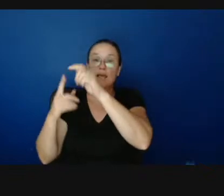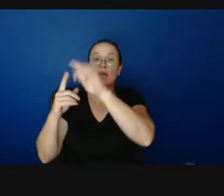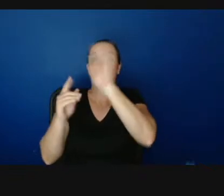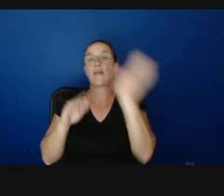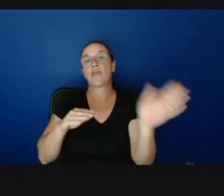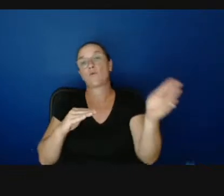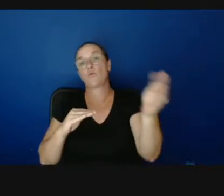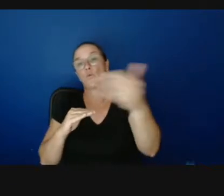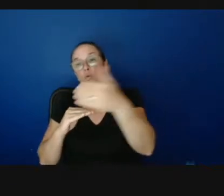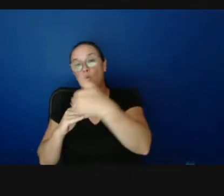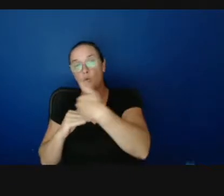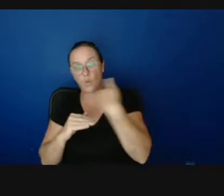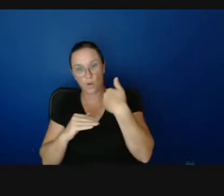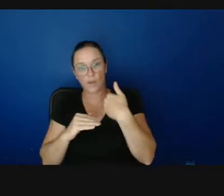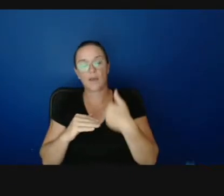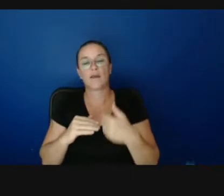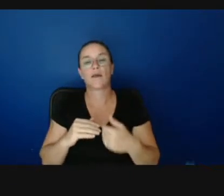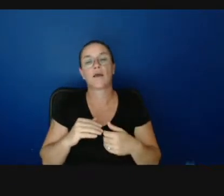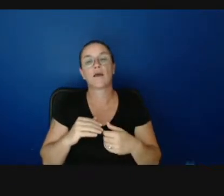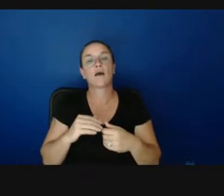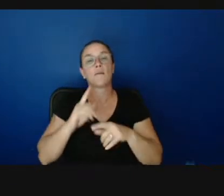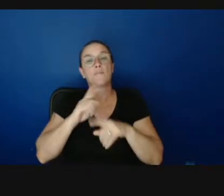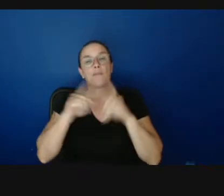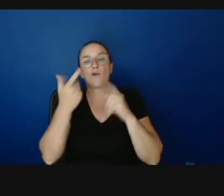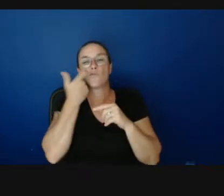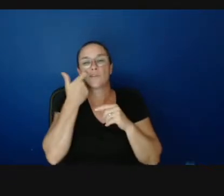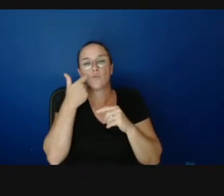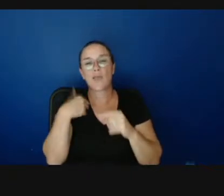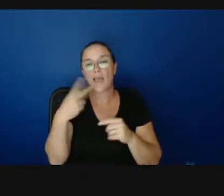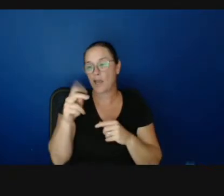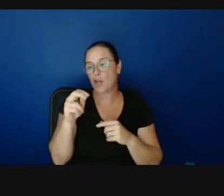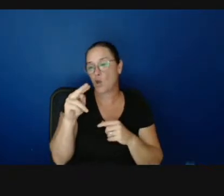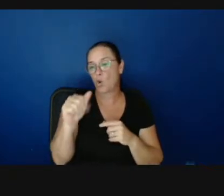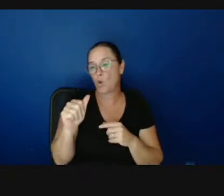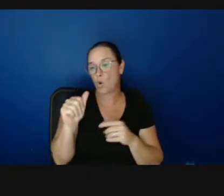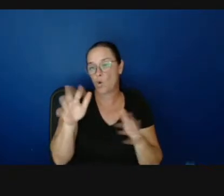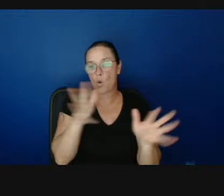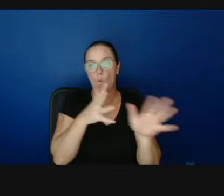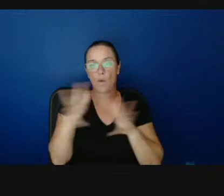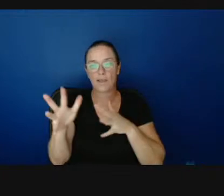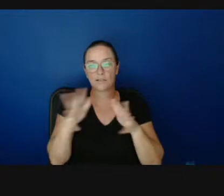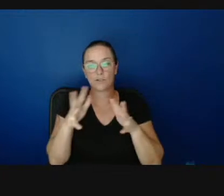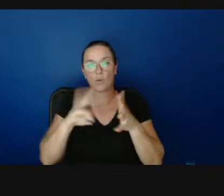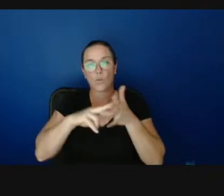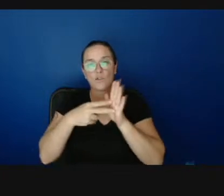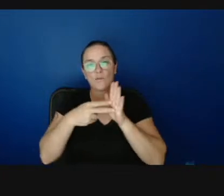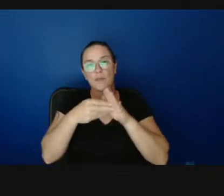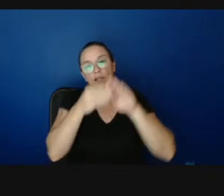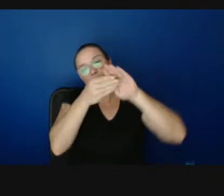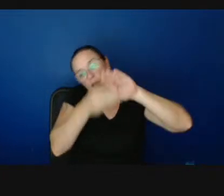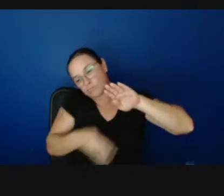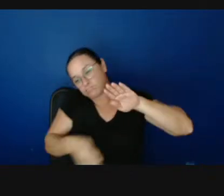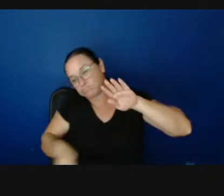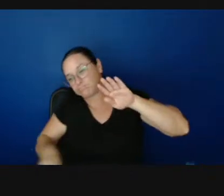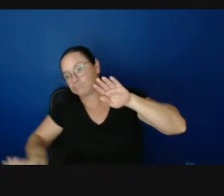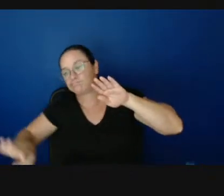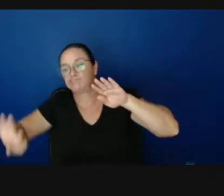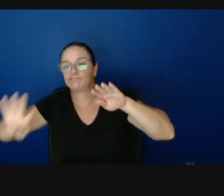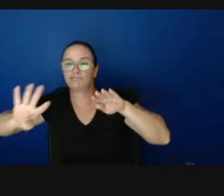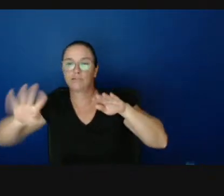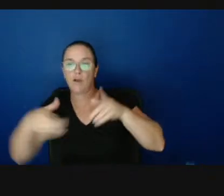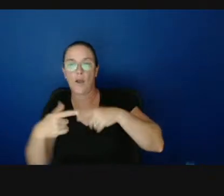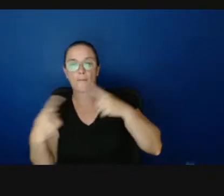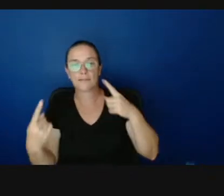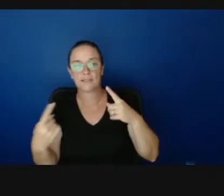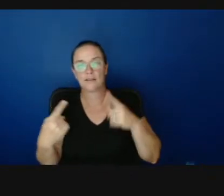get trapped around Kona. But recently we've had Kona winds, which means that the winds have been coming from the opposite direction. So